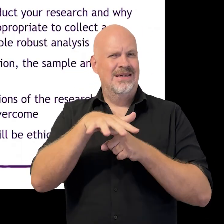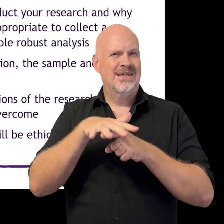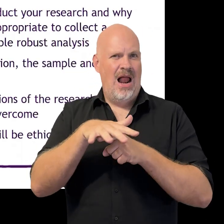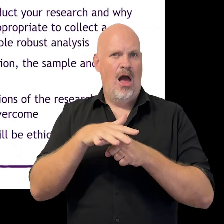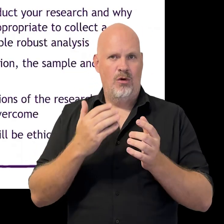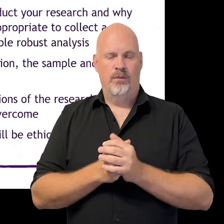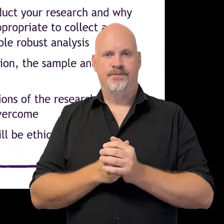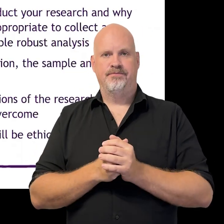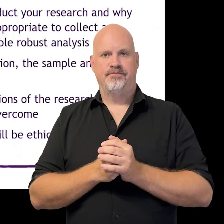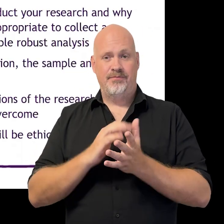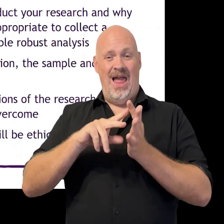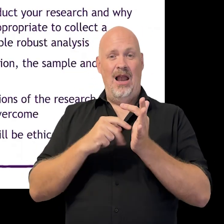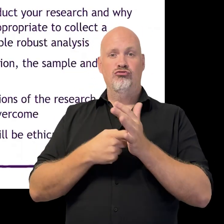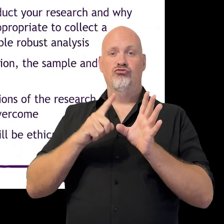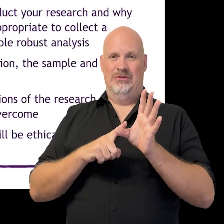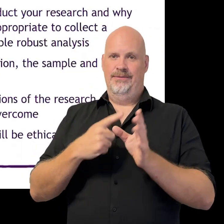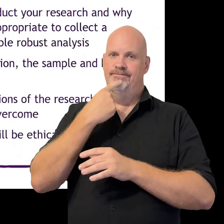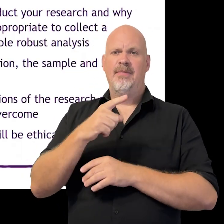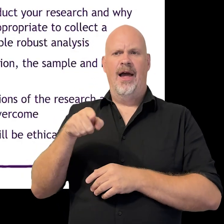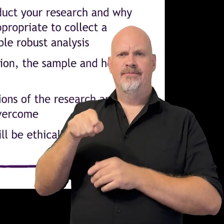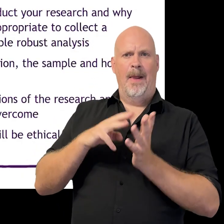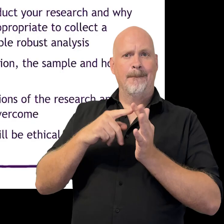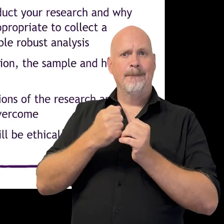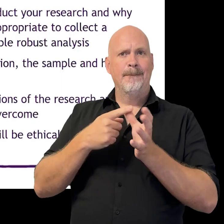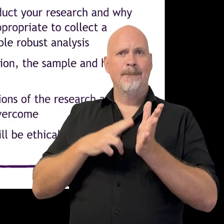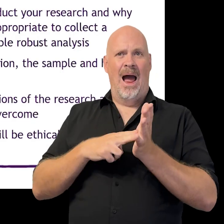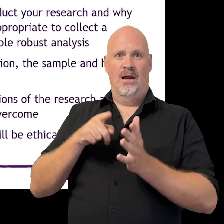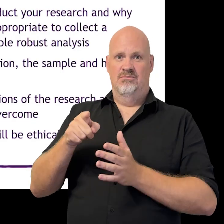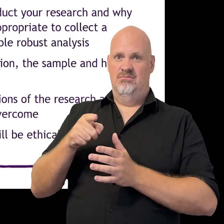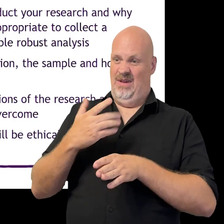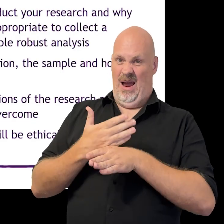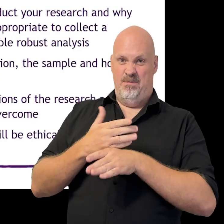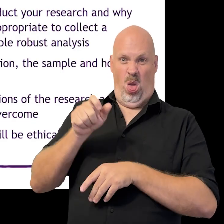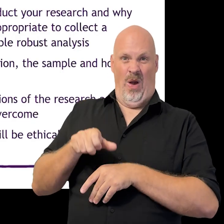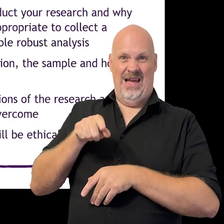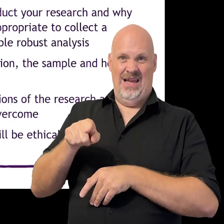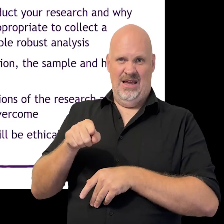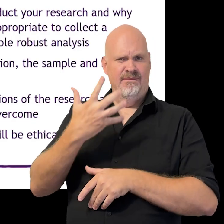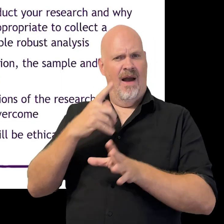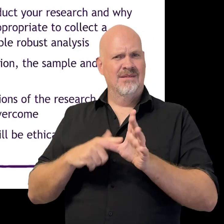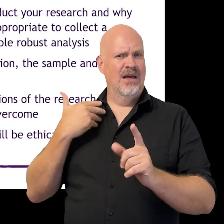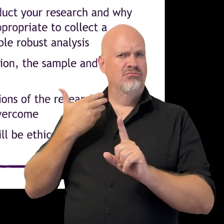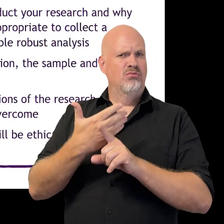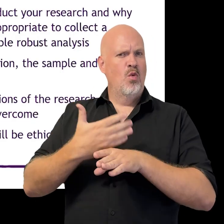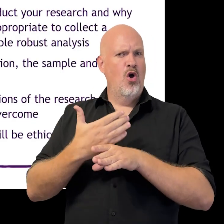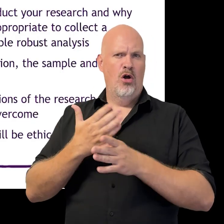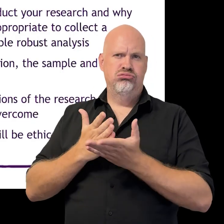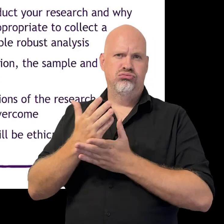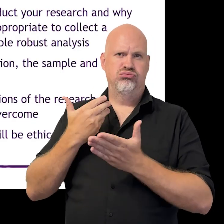purpose of this particular assignment and this particular study.